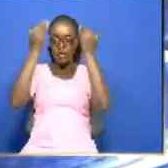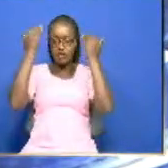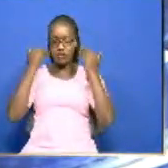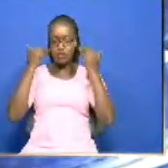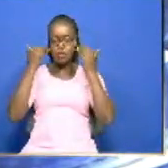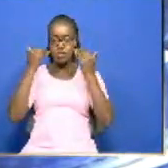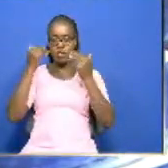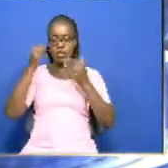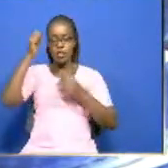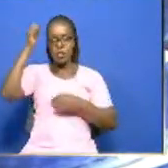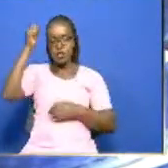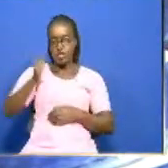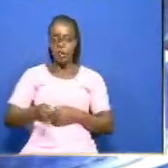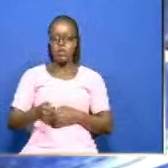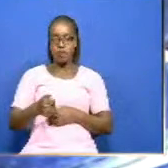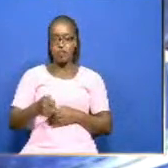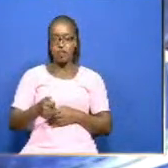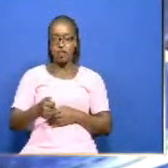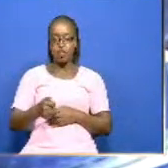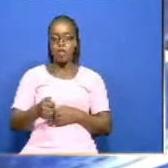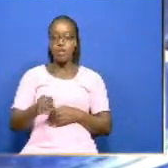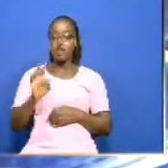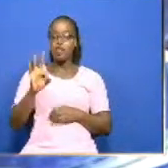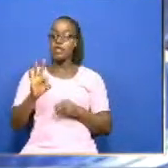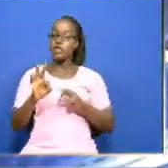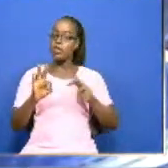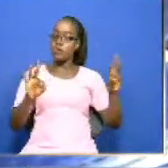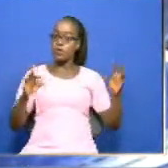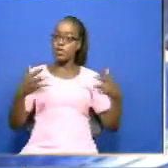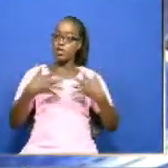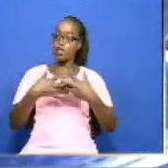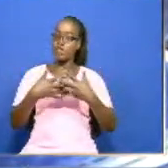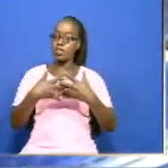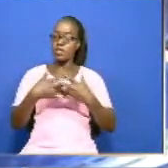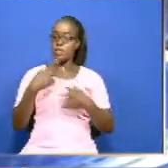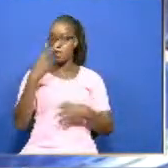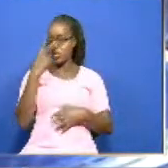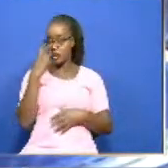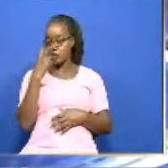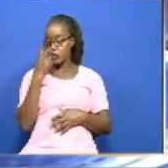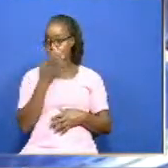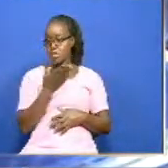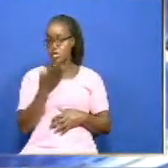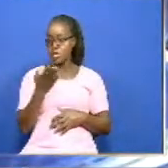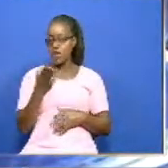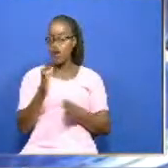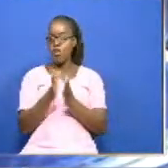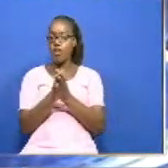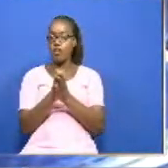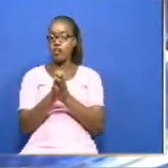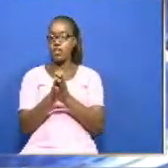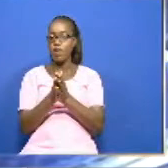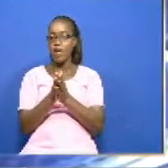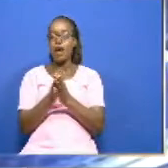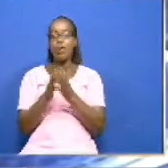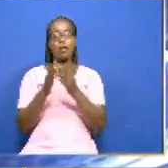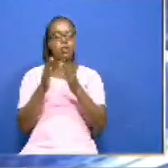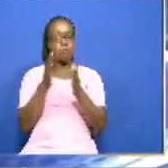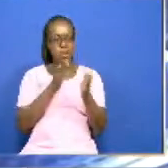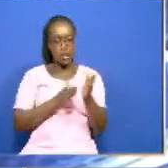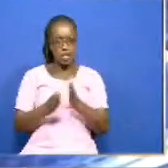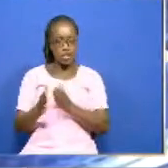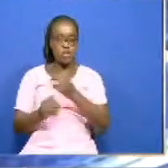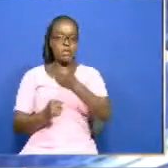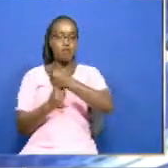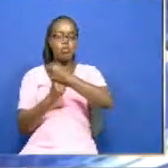a ruling on the 3 Westgate Mall attack suspects in reference to a count of conspiracy and